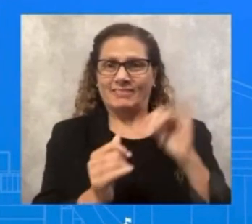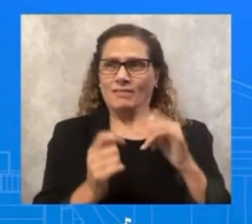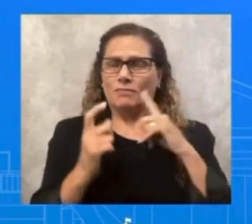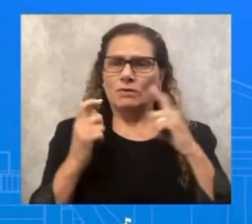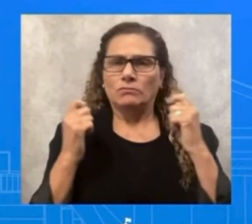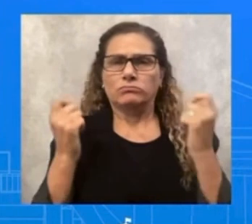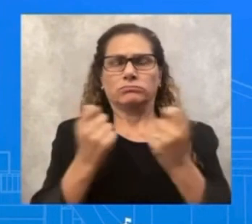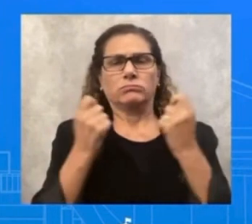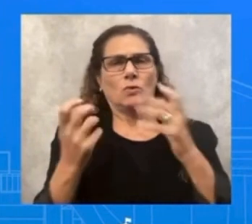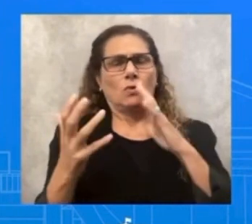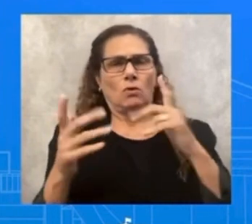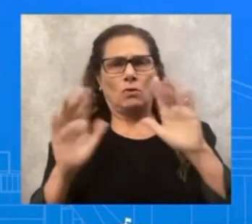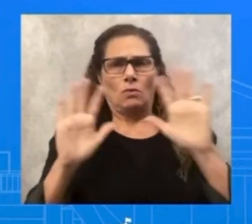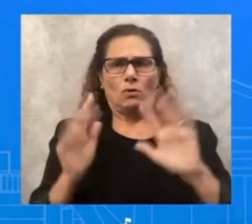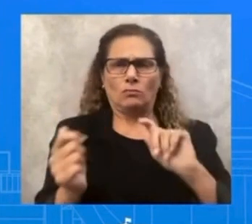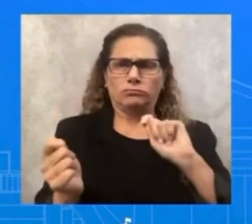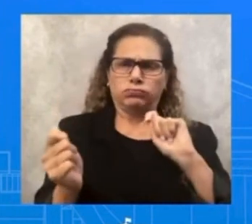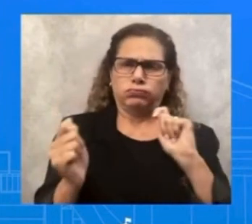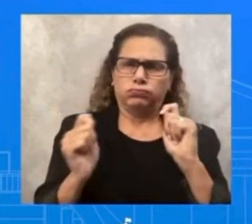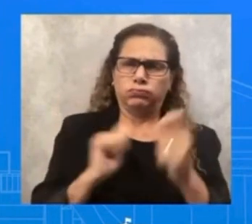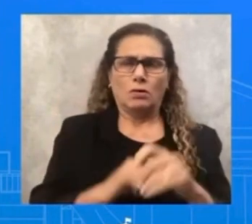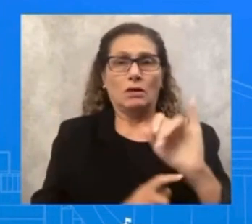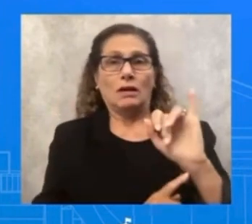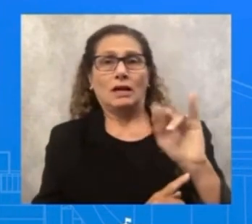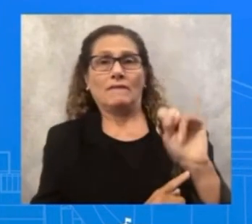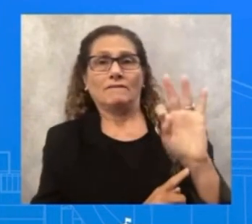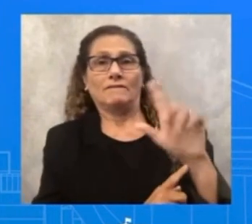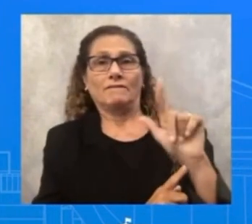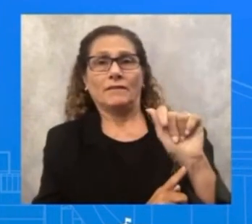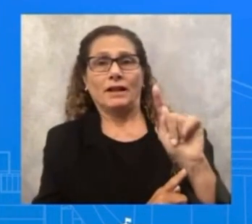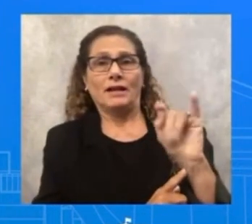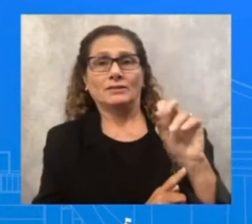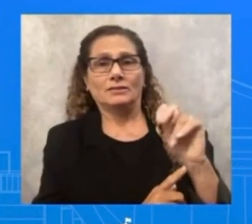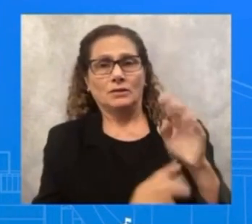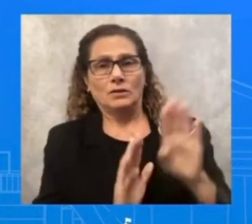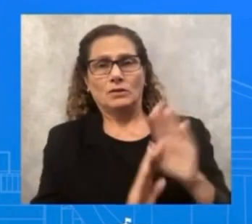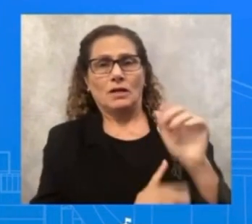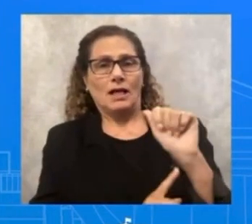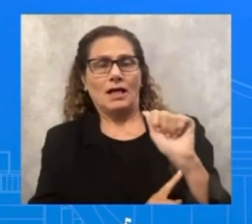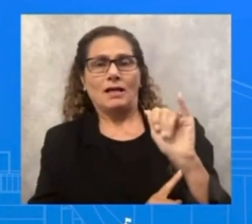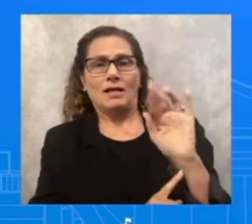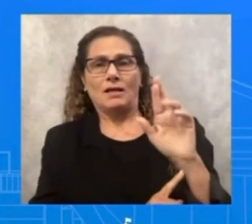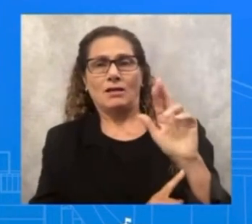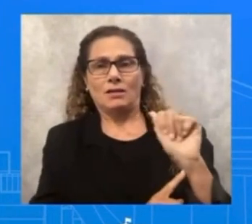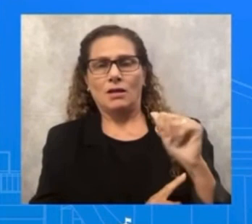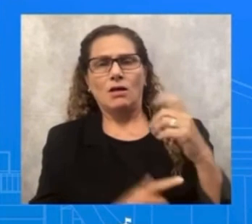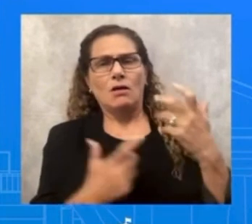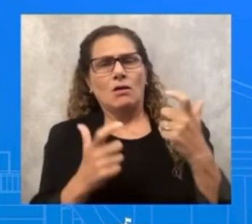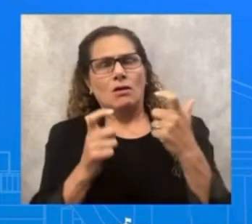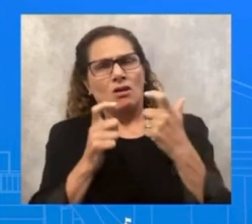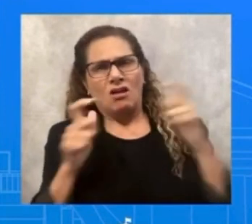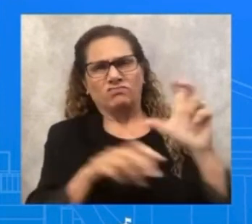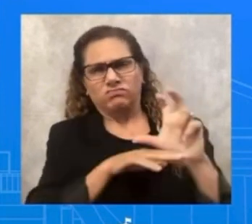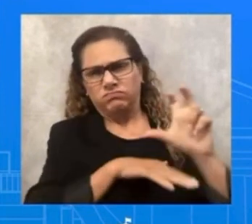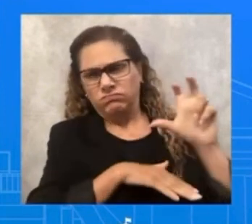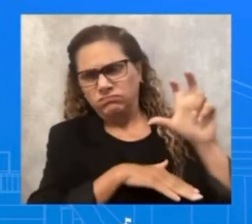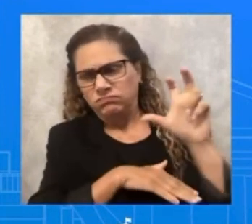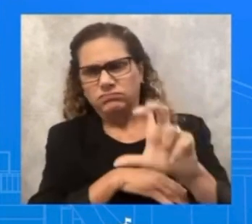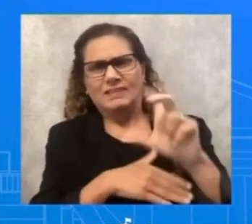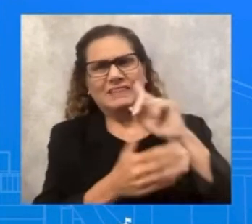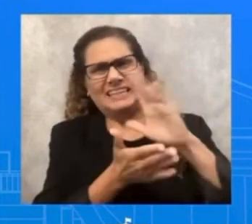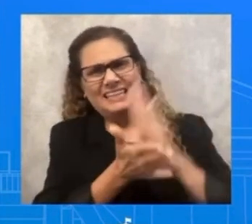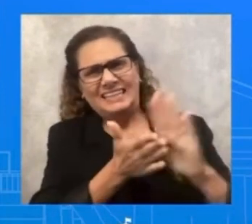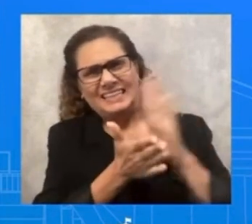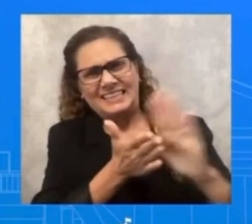the Inflation Reduction Act, which is the largest investment in clean energy and climate action ever in the United States, in the history